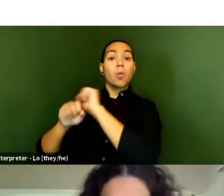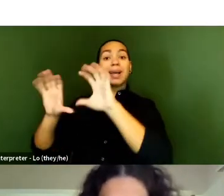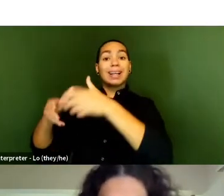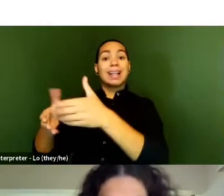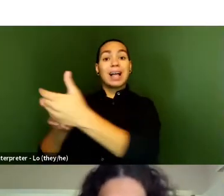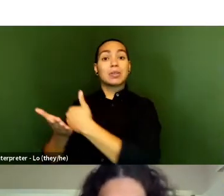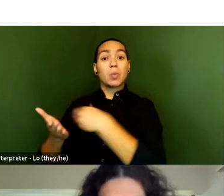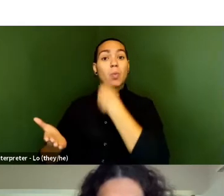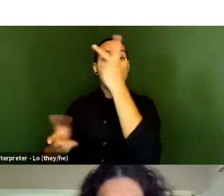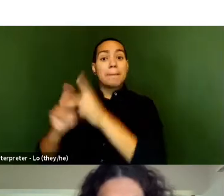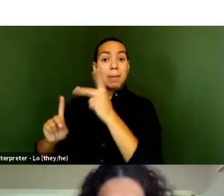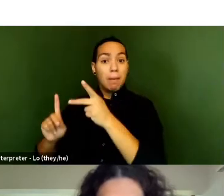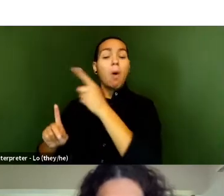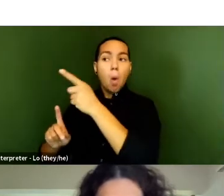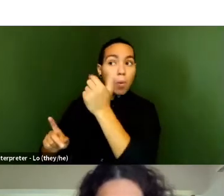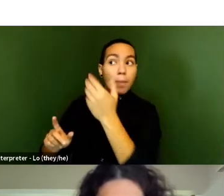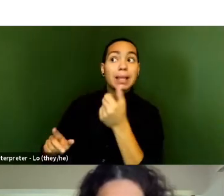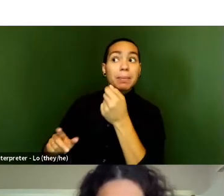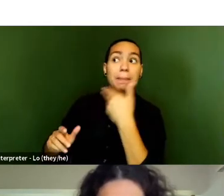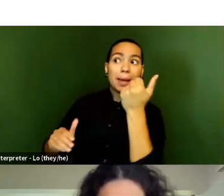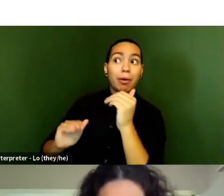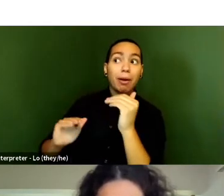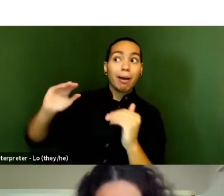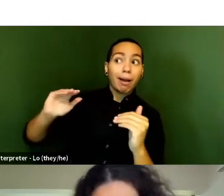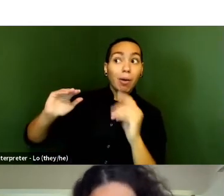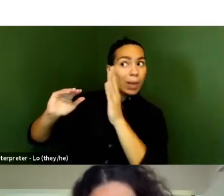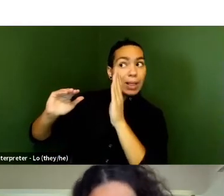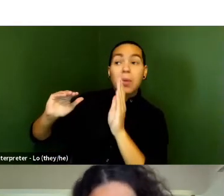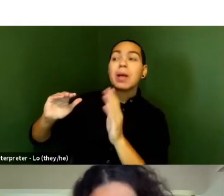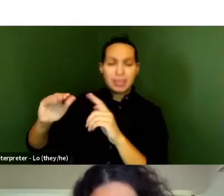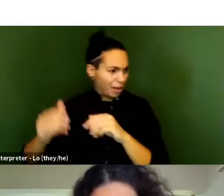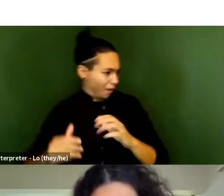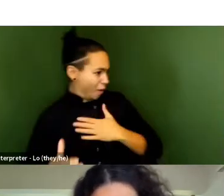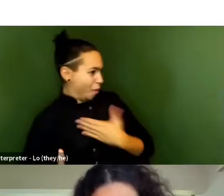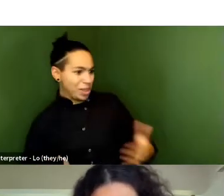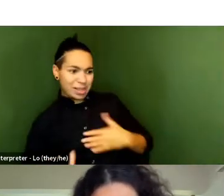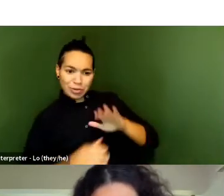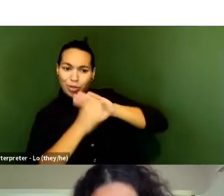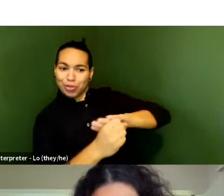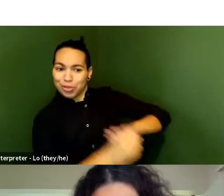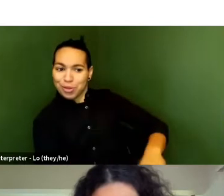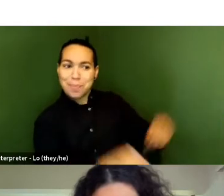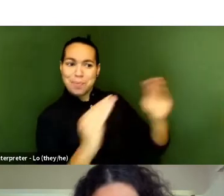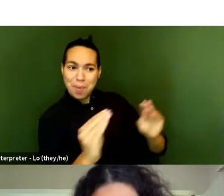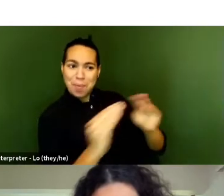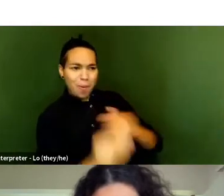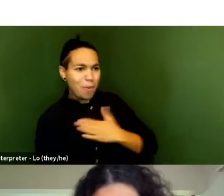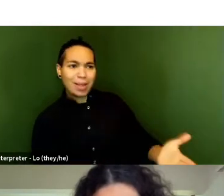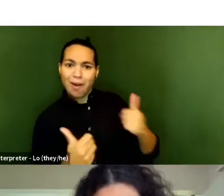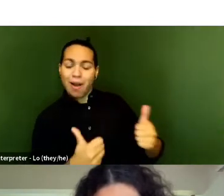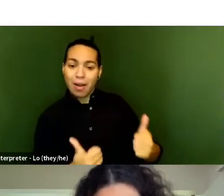better, they're gonna fall in line. They are gonna be the slave drivers, because they're like, well, I may not ever get to own